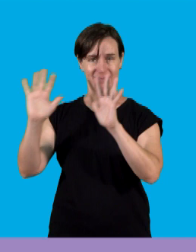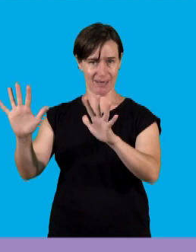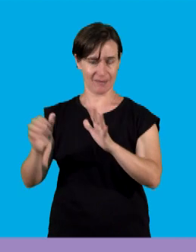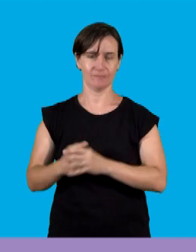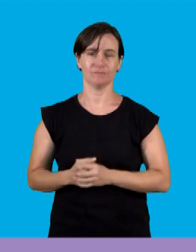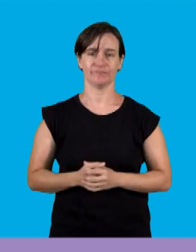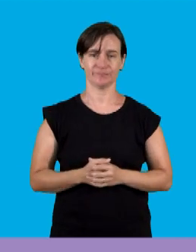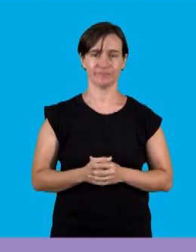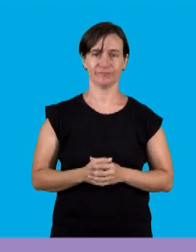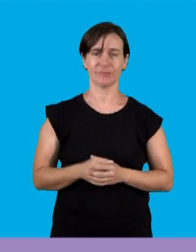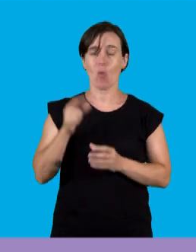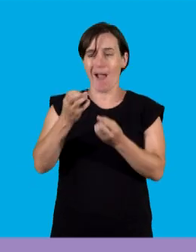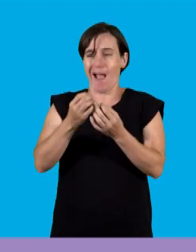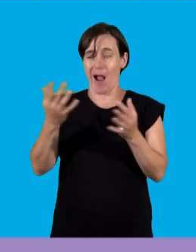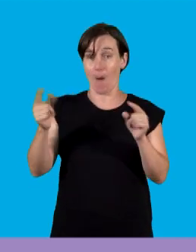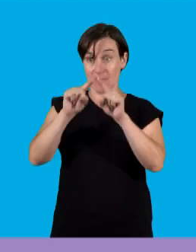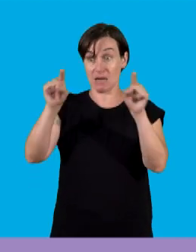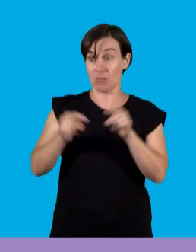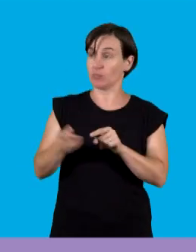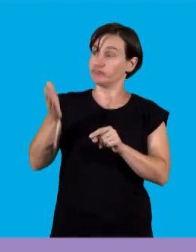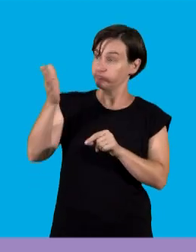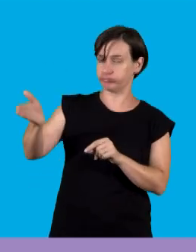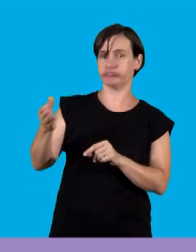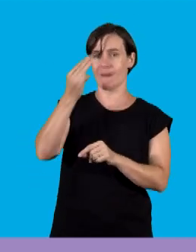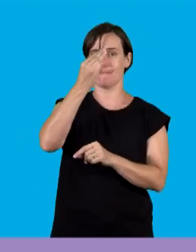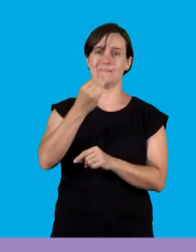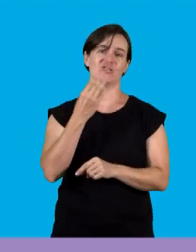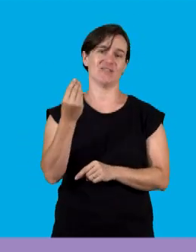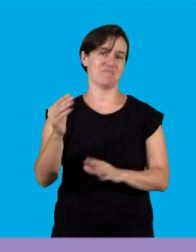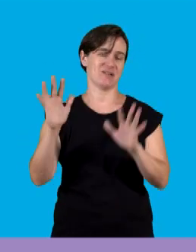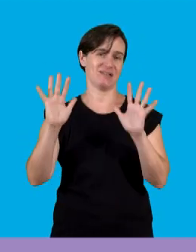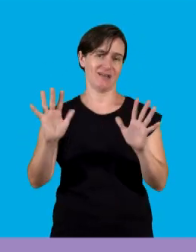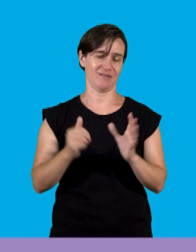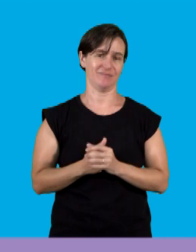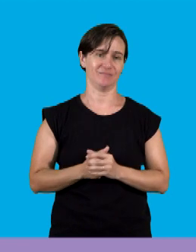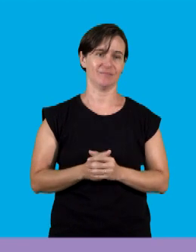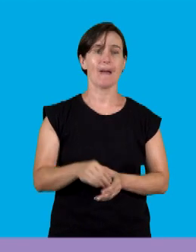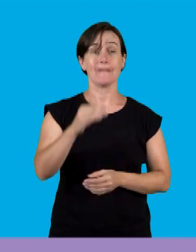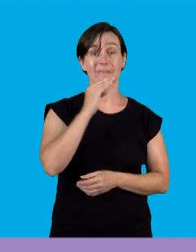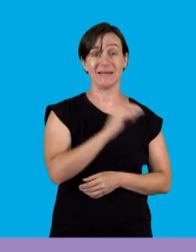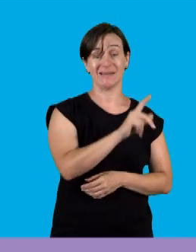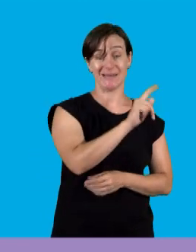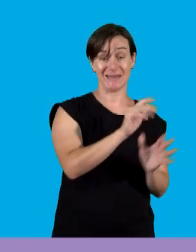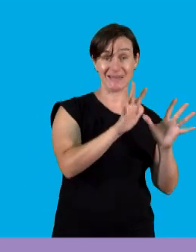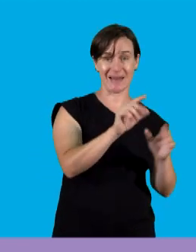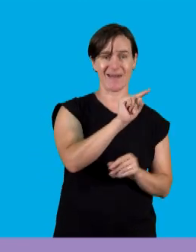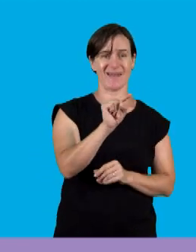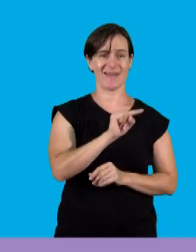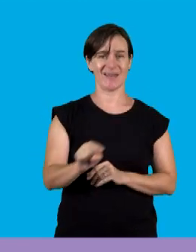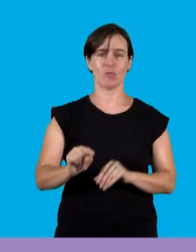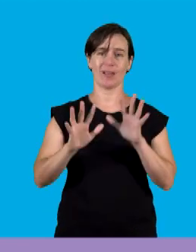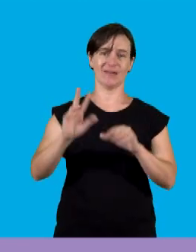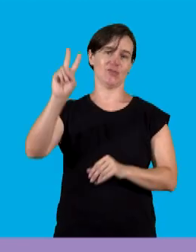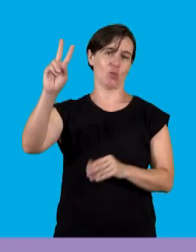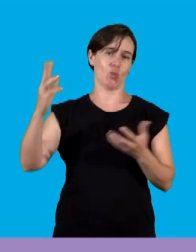10th figure, or the number of blocks that will make up that 10th figure. That is just going to be 10 squared, and